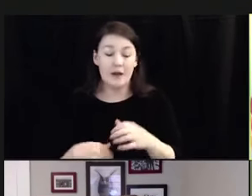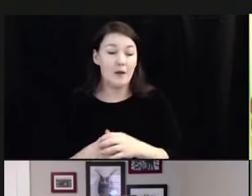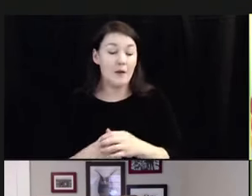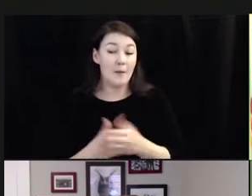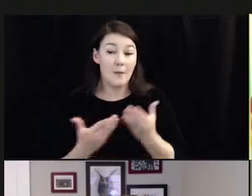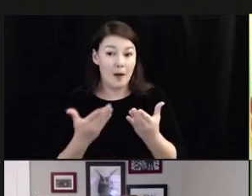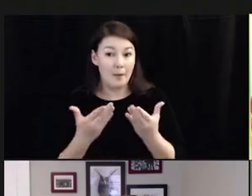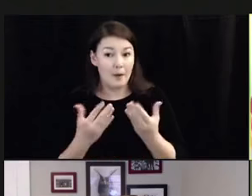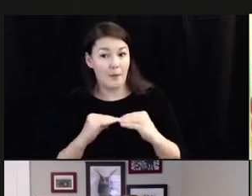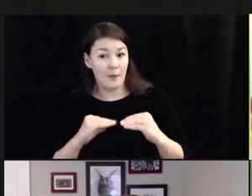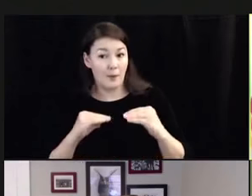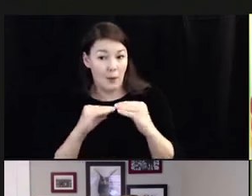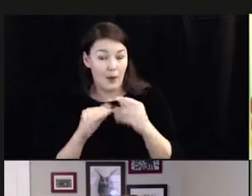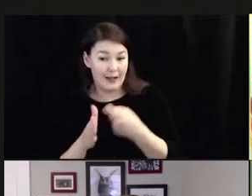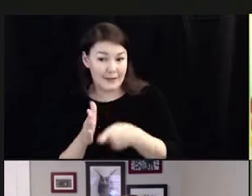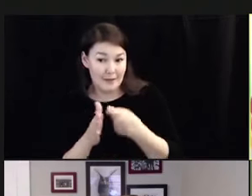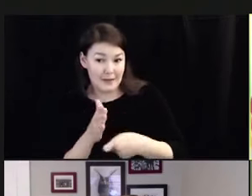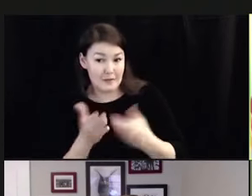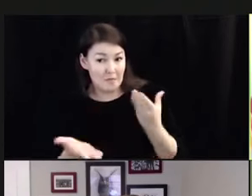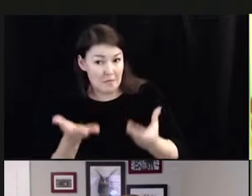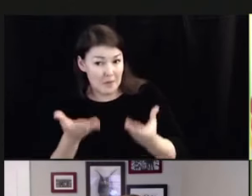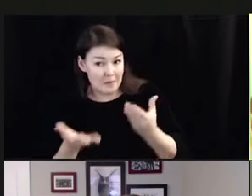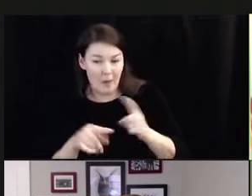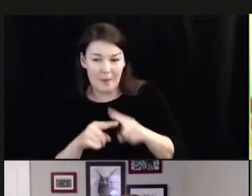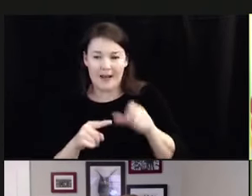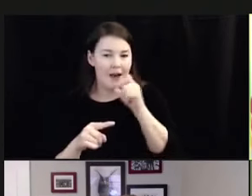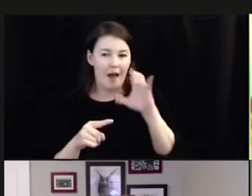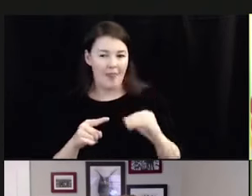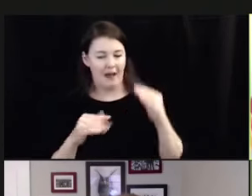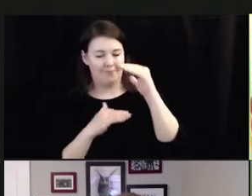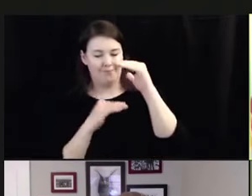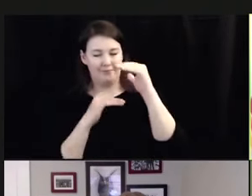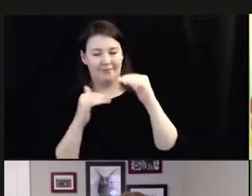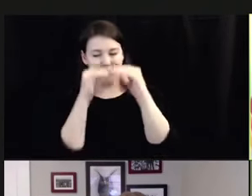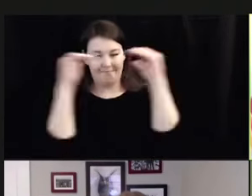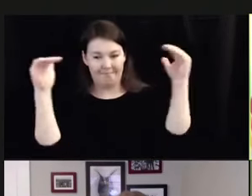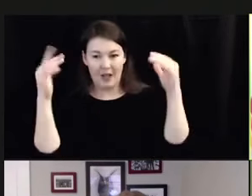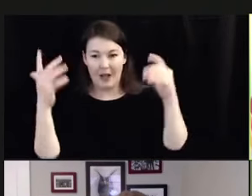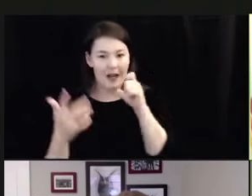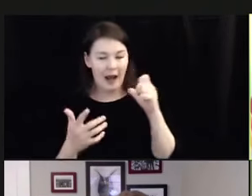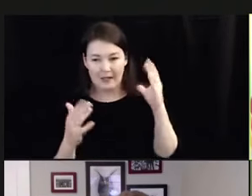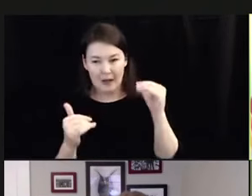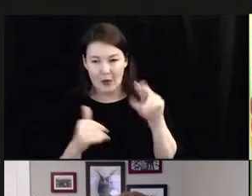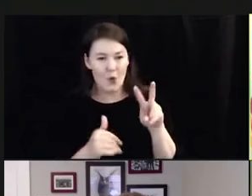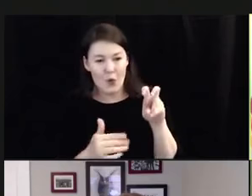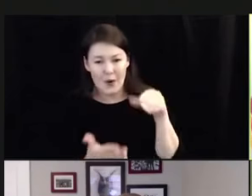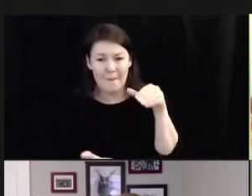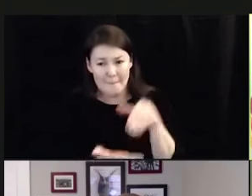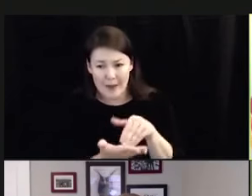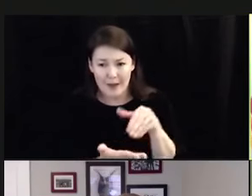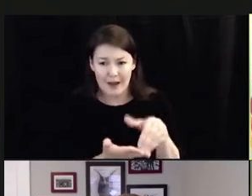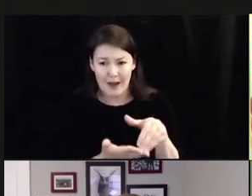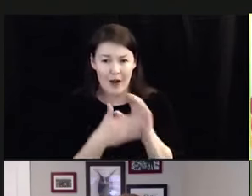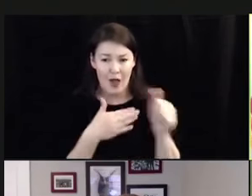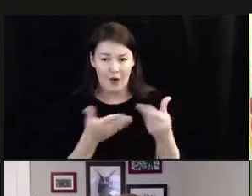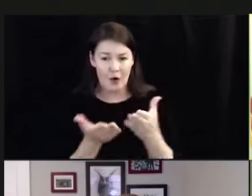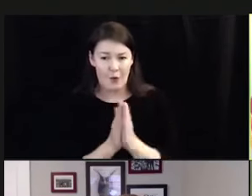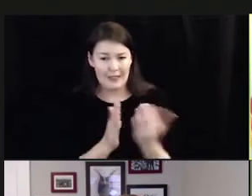expenses, but they would not be of that same level. We do not expect anything like an additional $200 million request. Depending on where